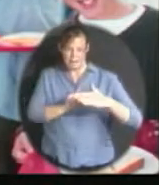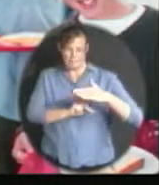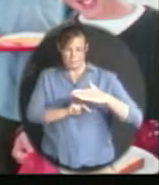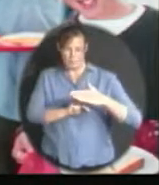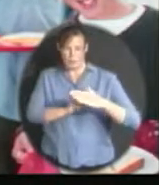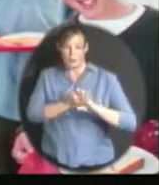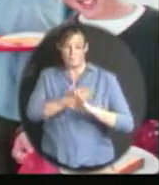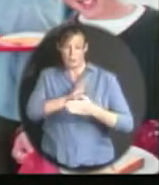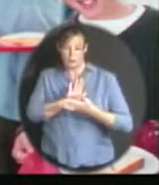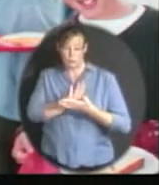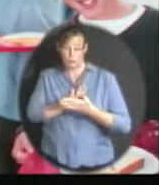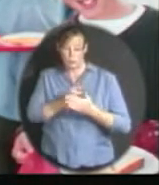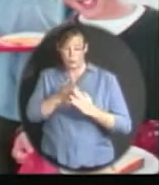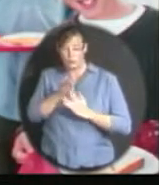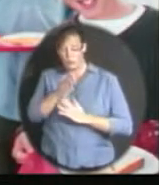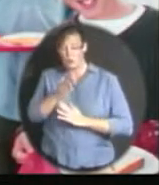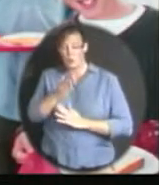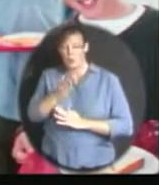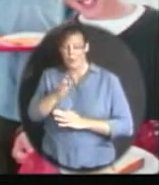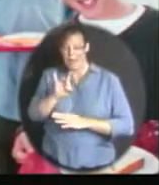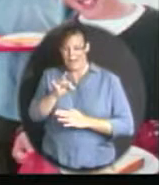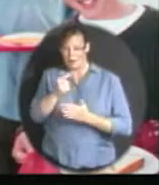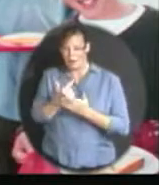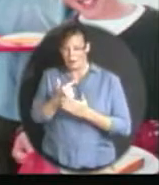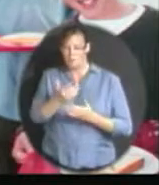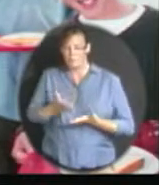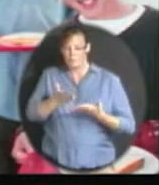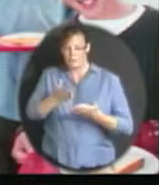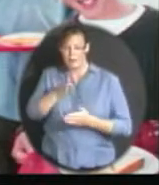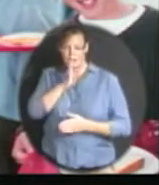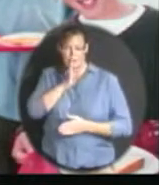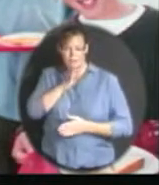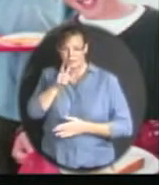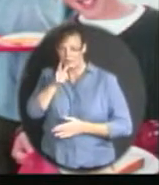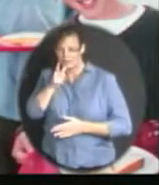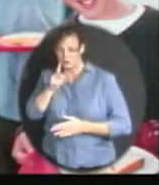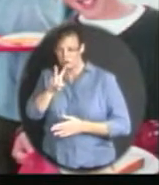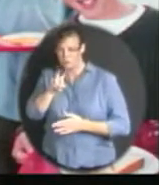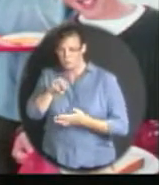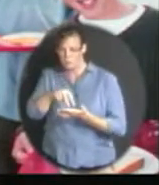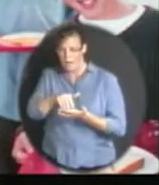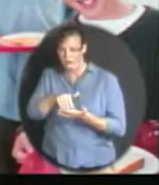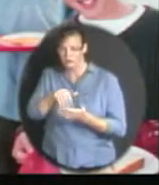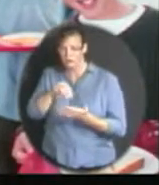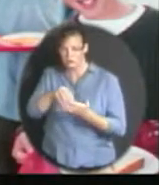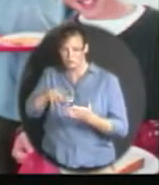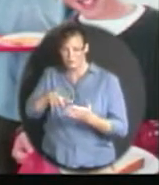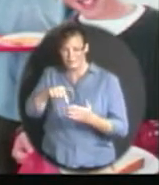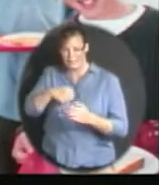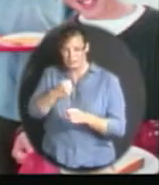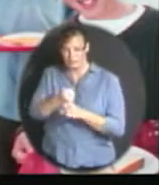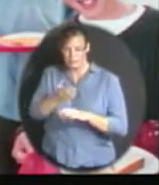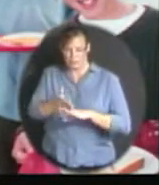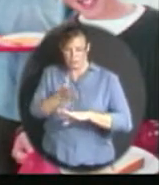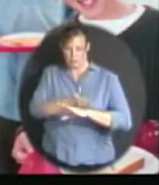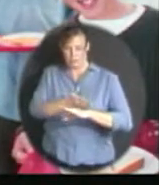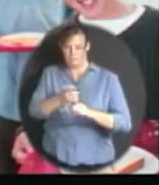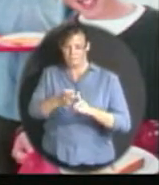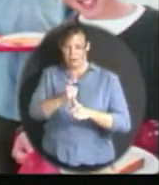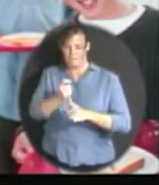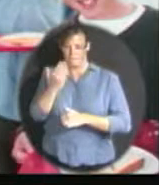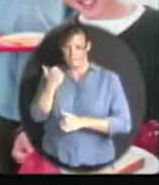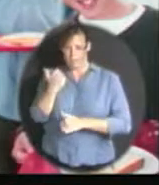8th grade, we provided breakfast and lunch to nearly 2,000 students every day this year. So that was a huge increase from what we've been able to do in the